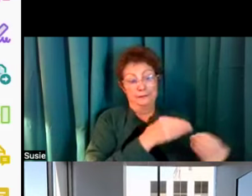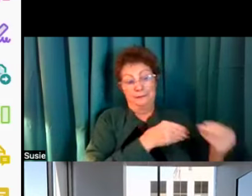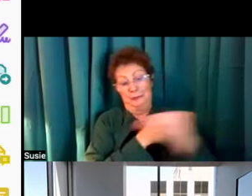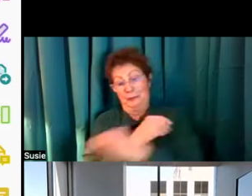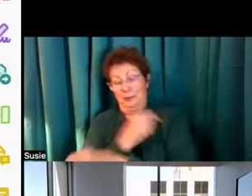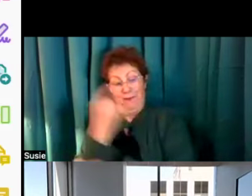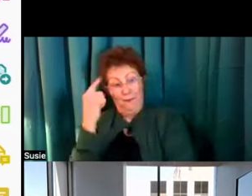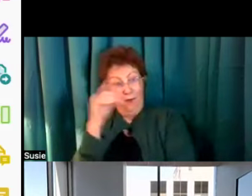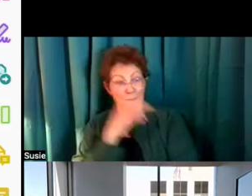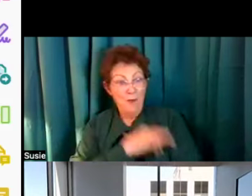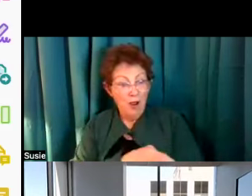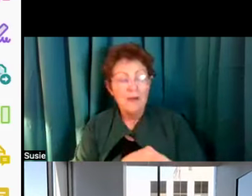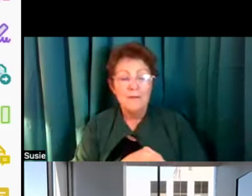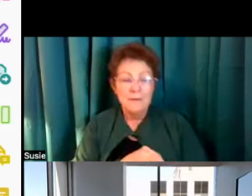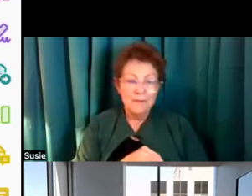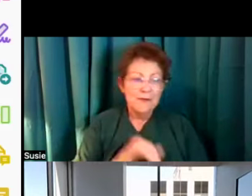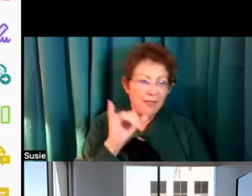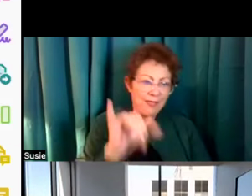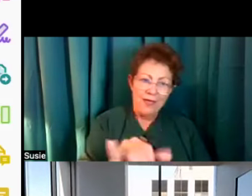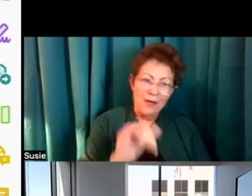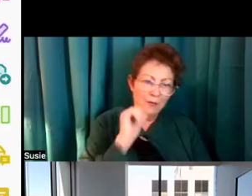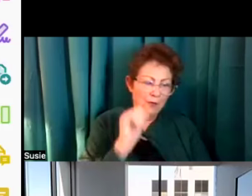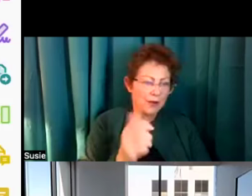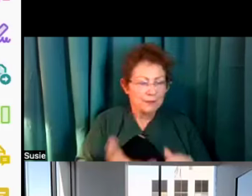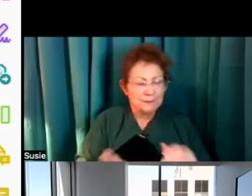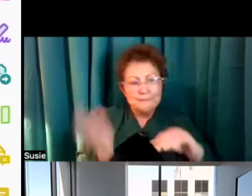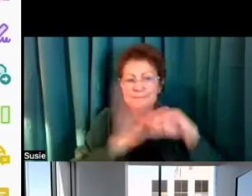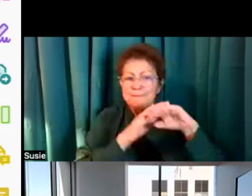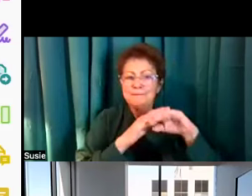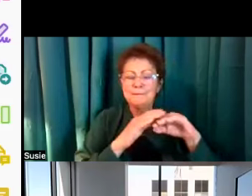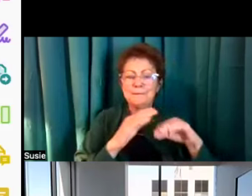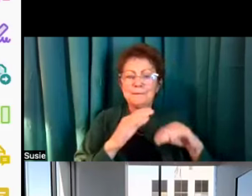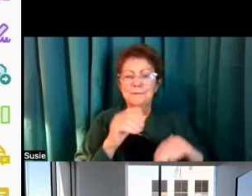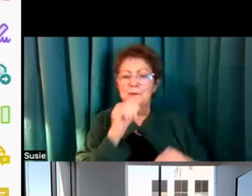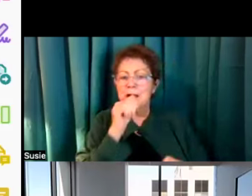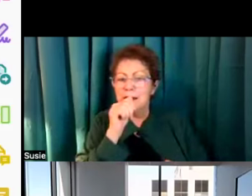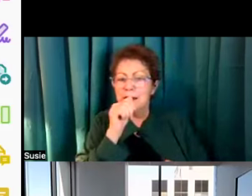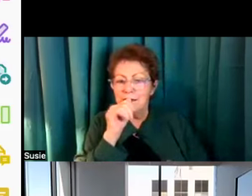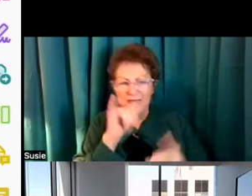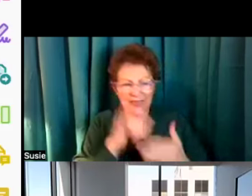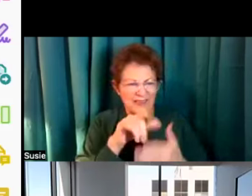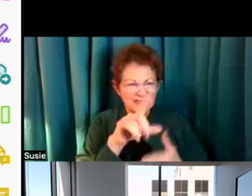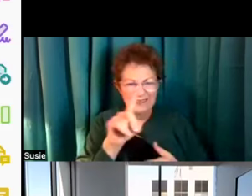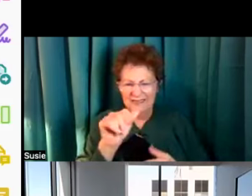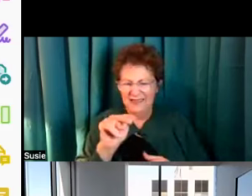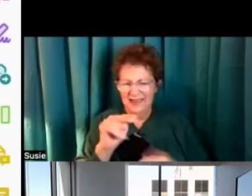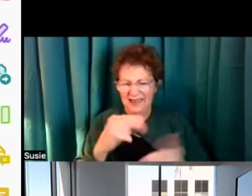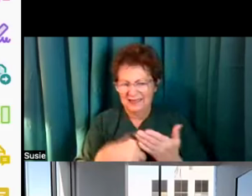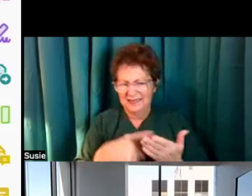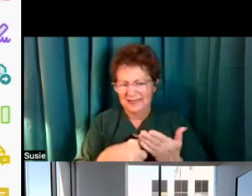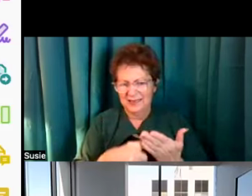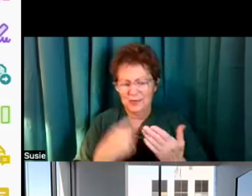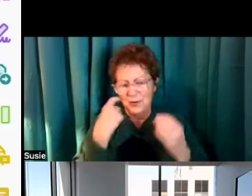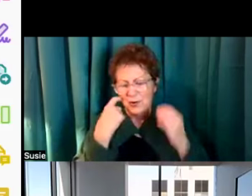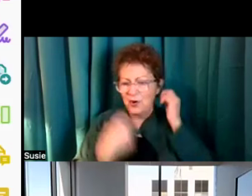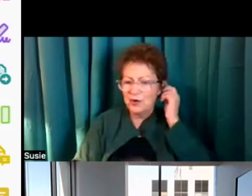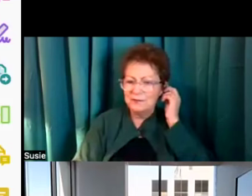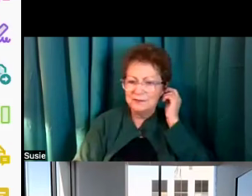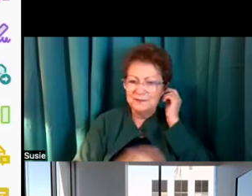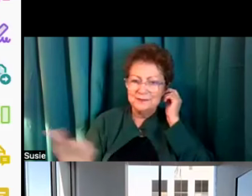for-profit, those are going to raise the private benefit, private endearment issues that Dan discussed at the outset. Yeah. And